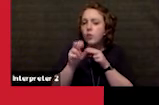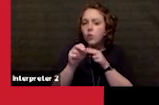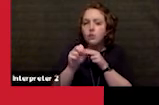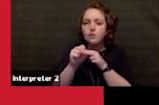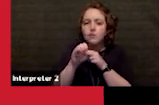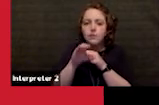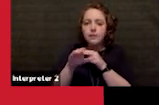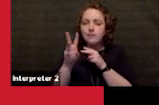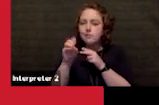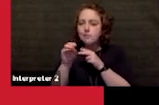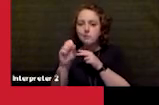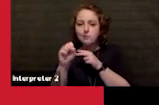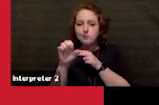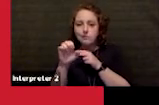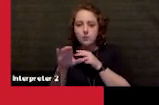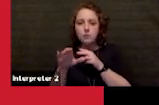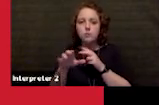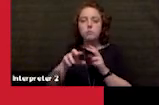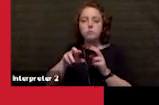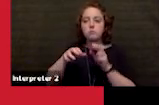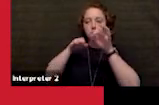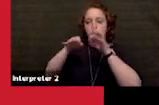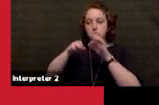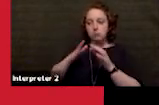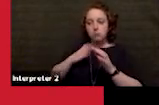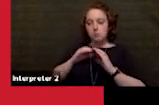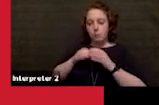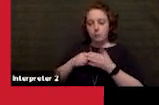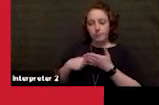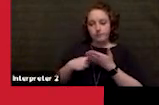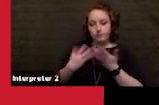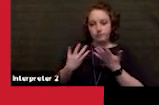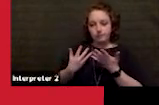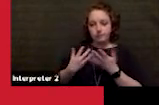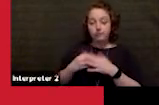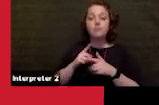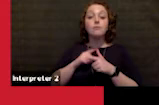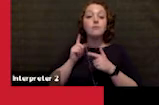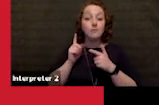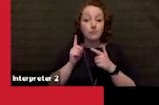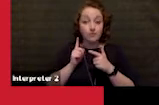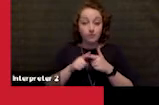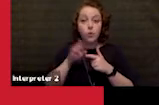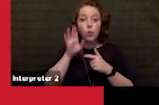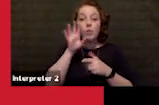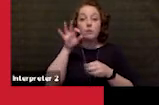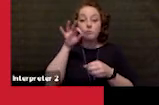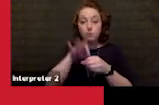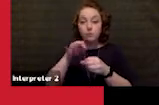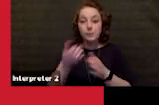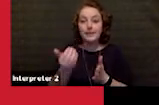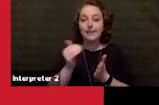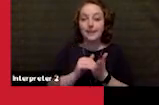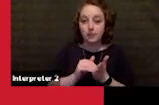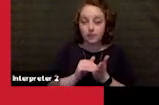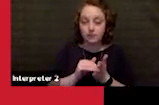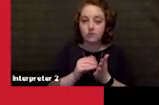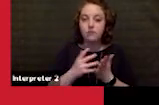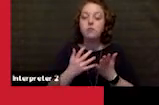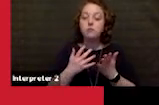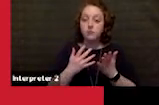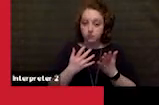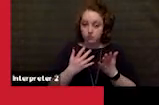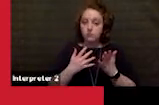the group's discussion. And from there, we will poll again just to see kind of where everyone landed after